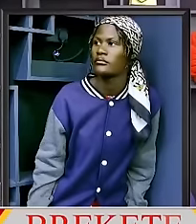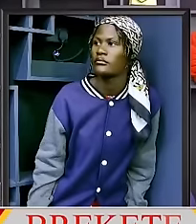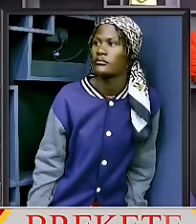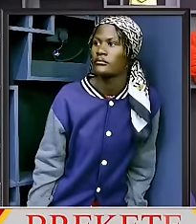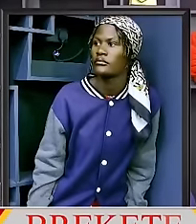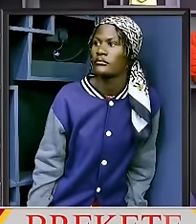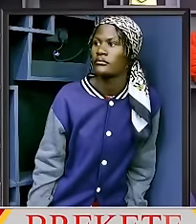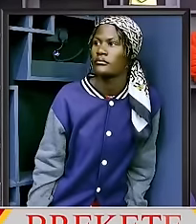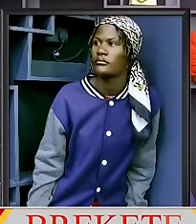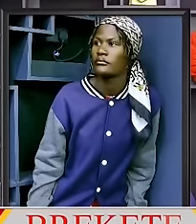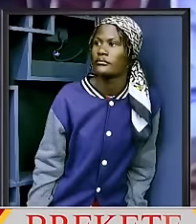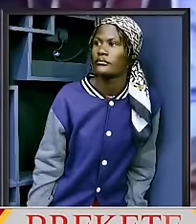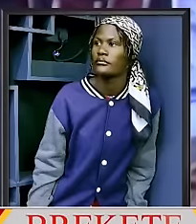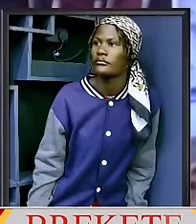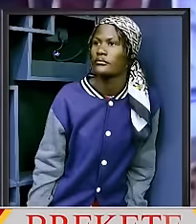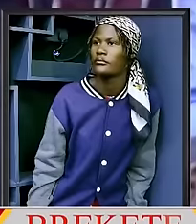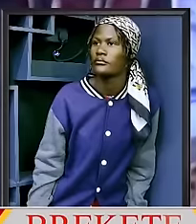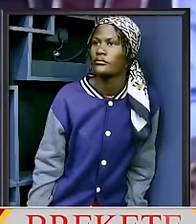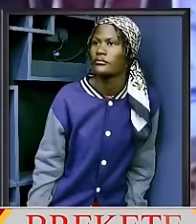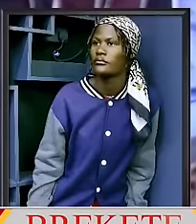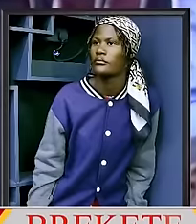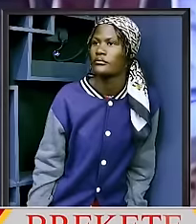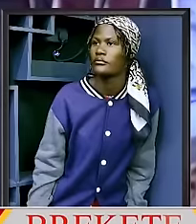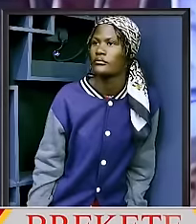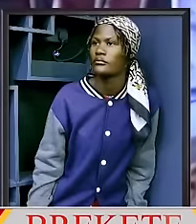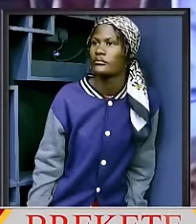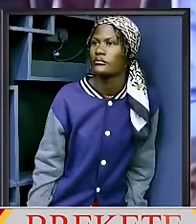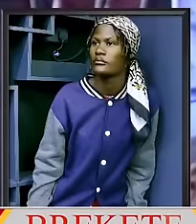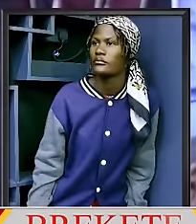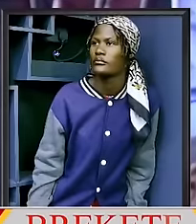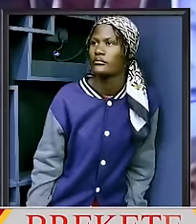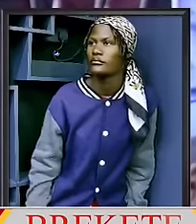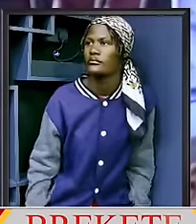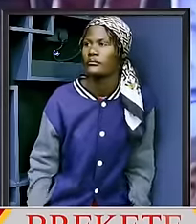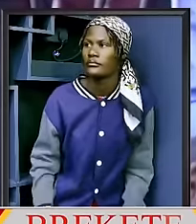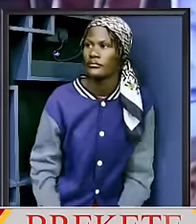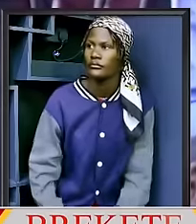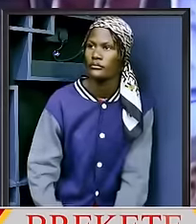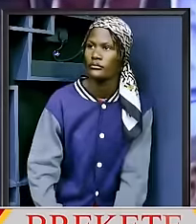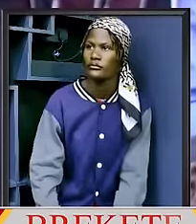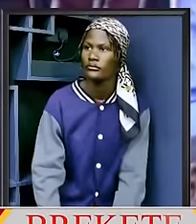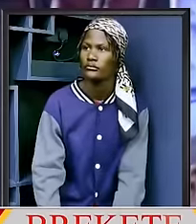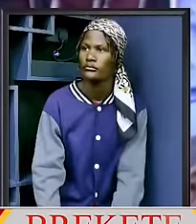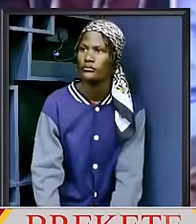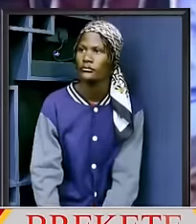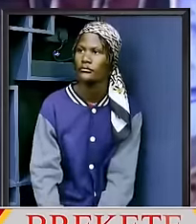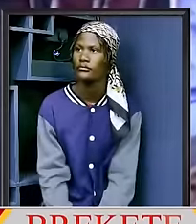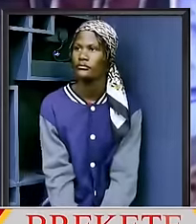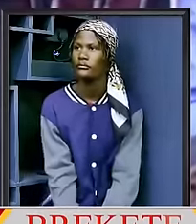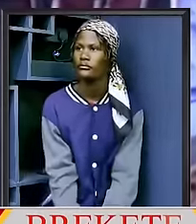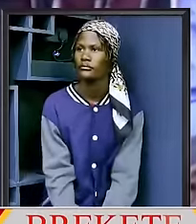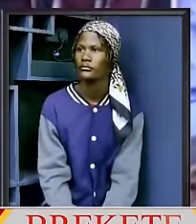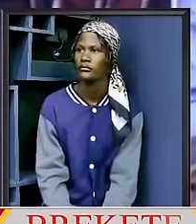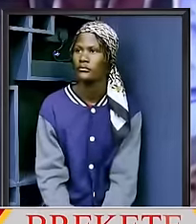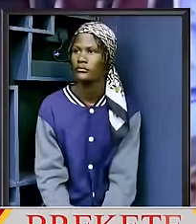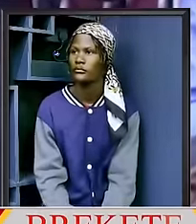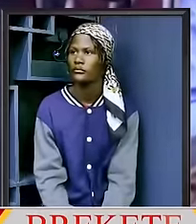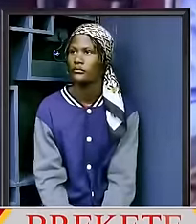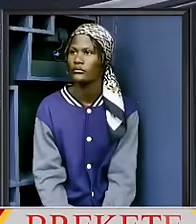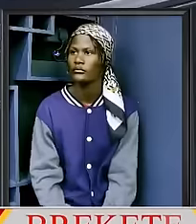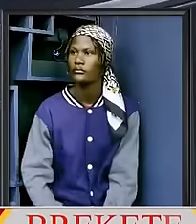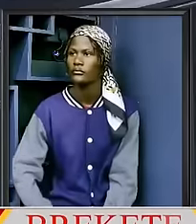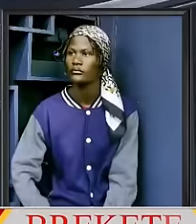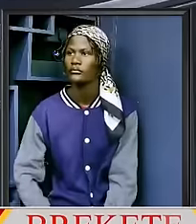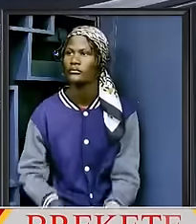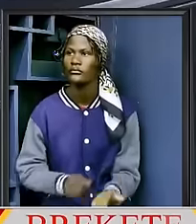So continue, ma'am. So that is at Allah. By November ending, they wrote petition